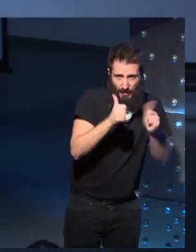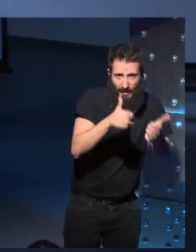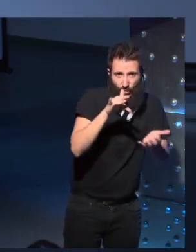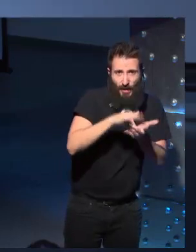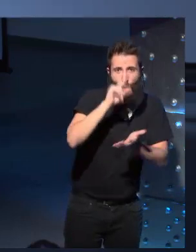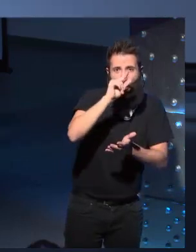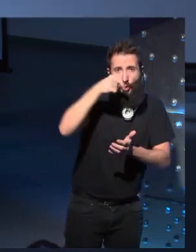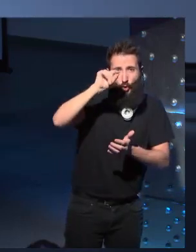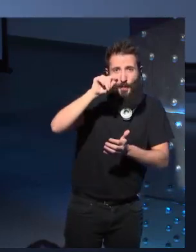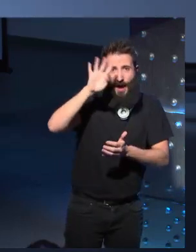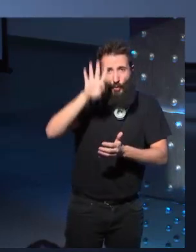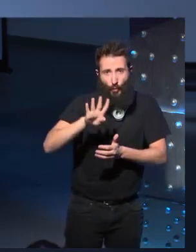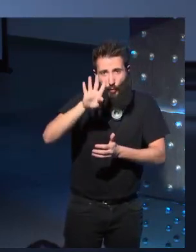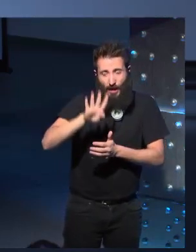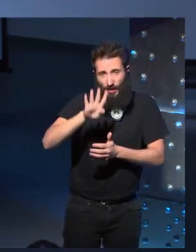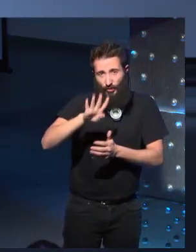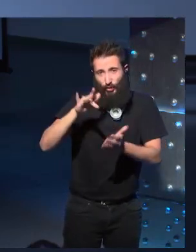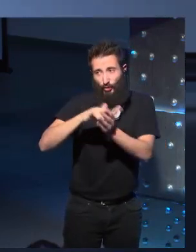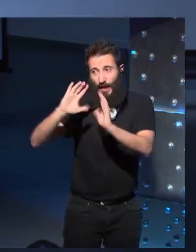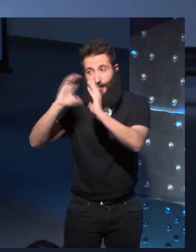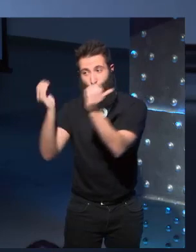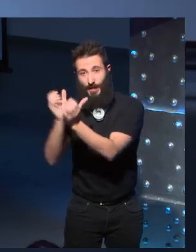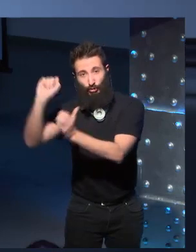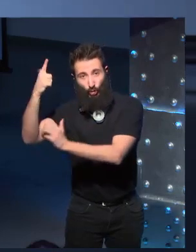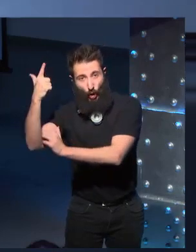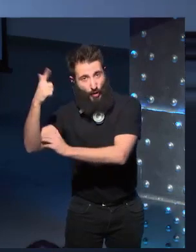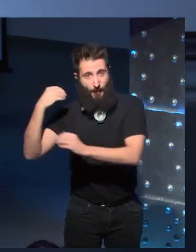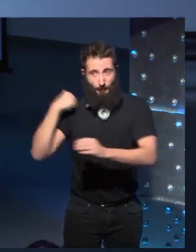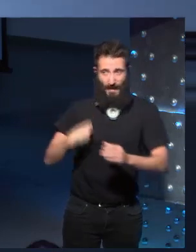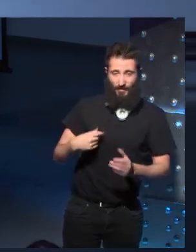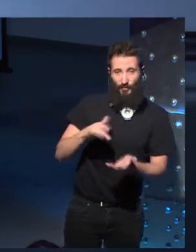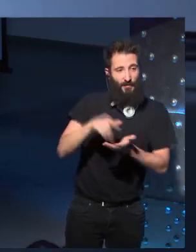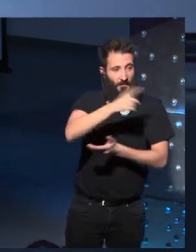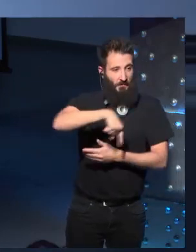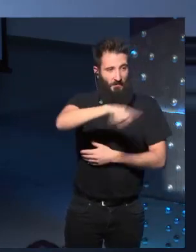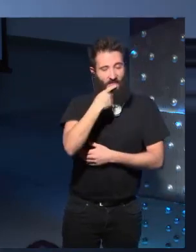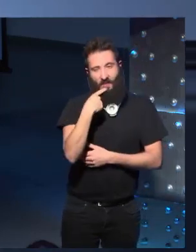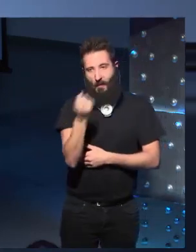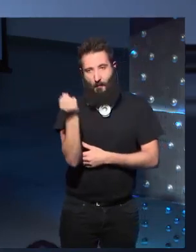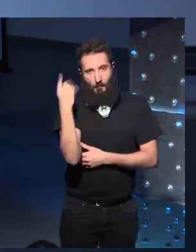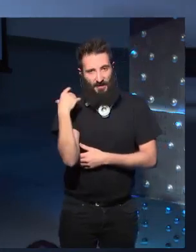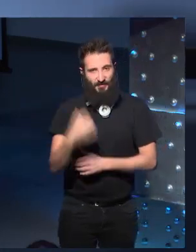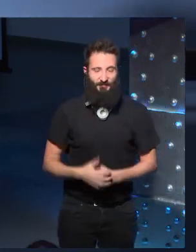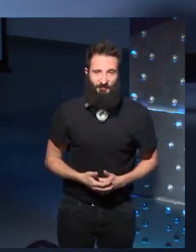sun. Again, who cares, right? Who cares? Well,